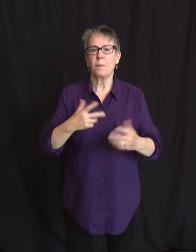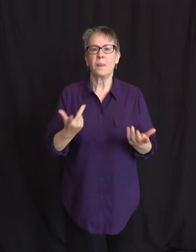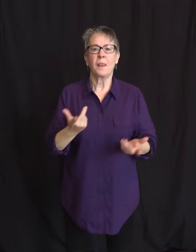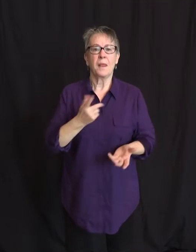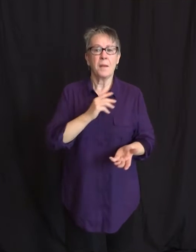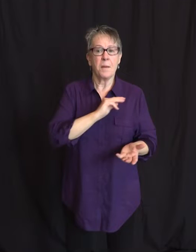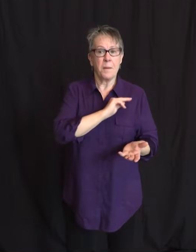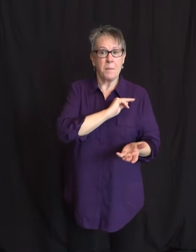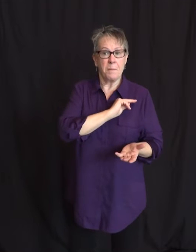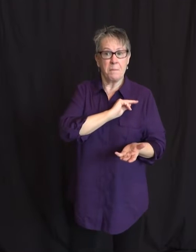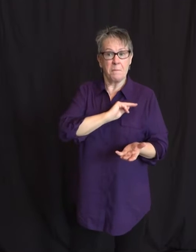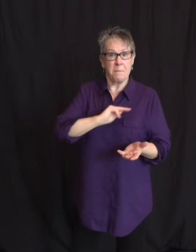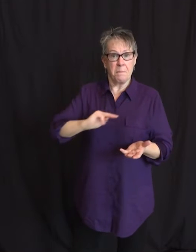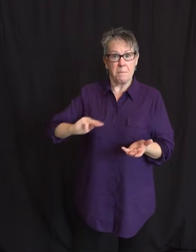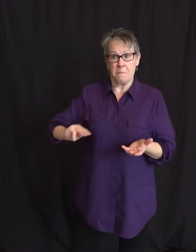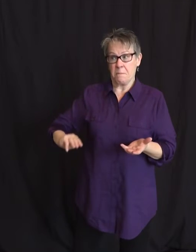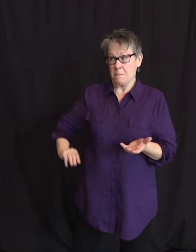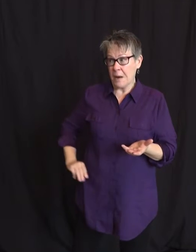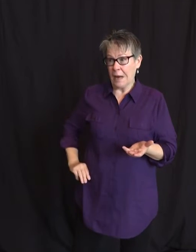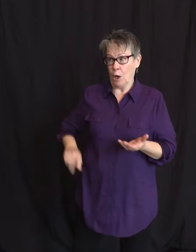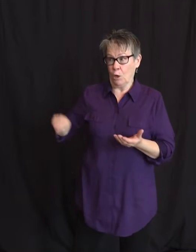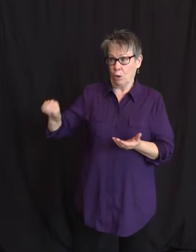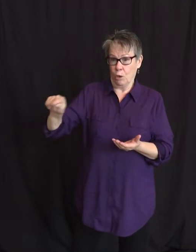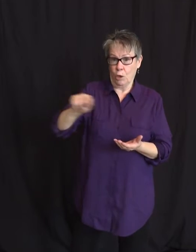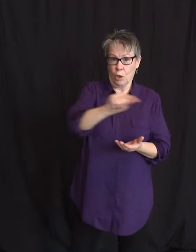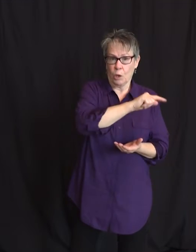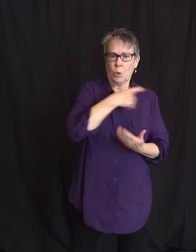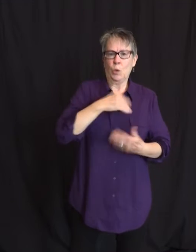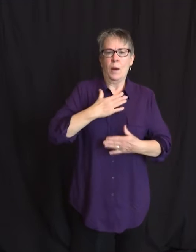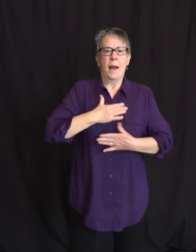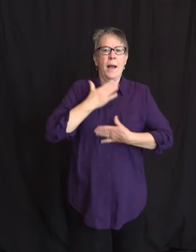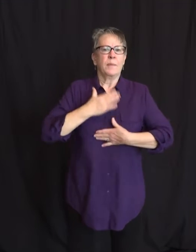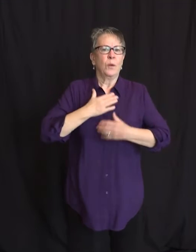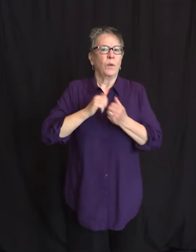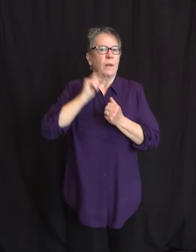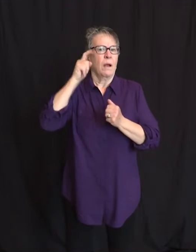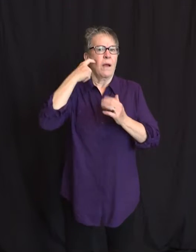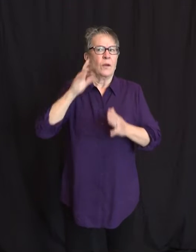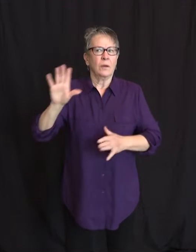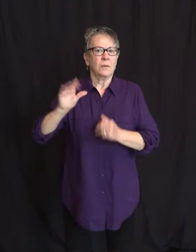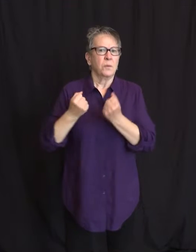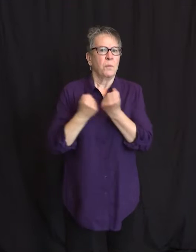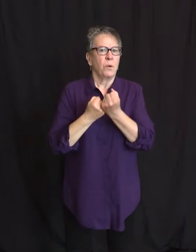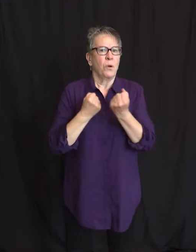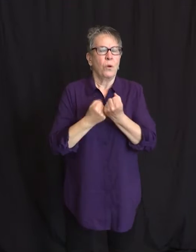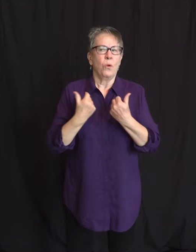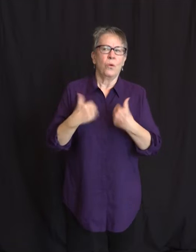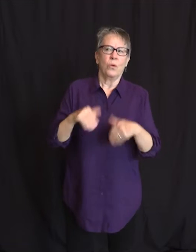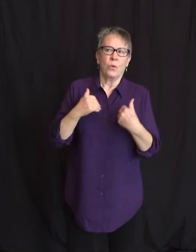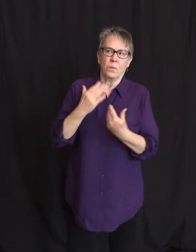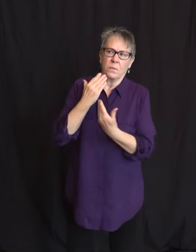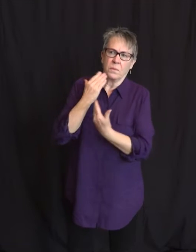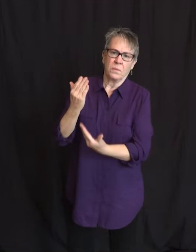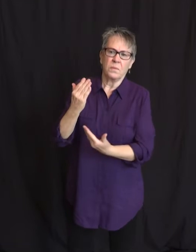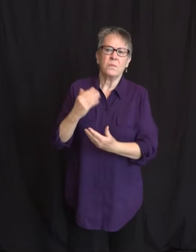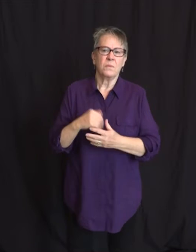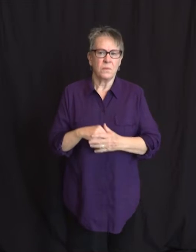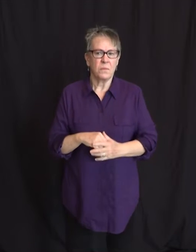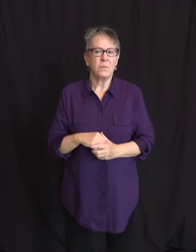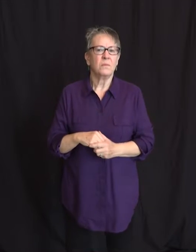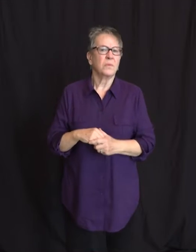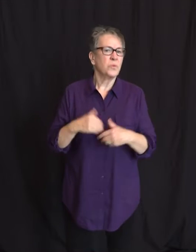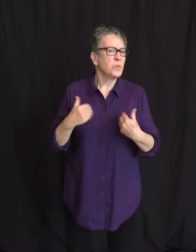could not be more pleased that you are taking the deliberate steps that you are taking. So I want to thank you for